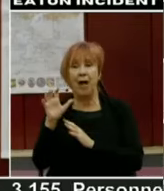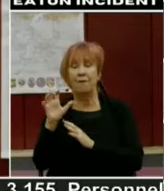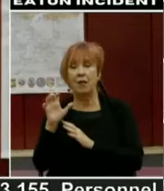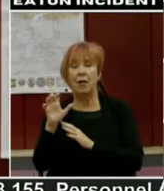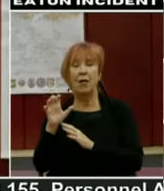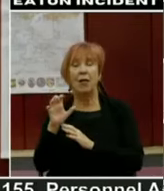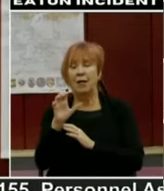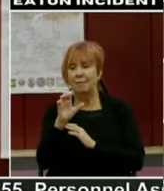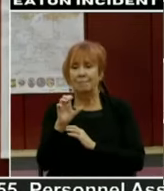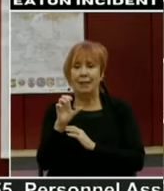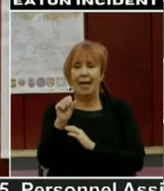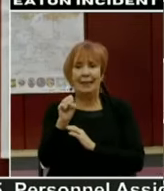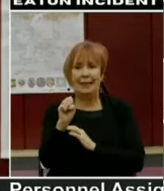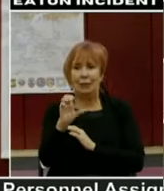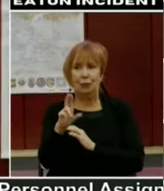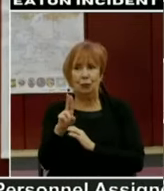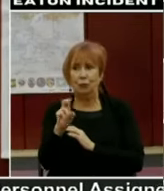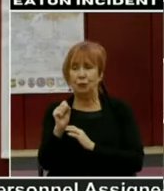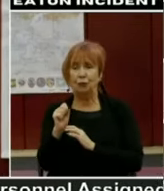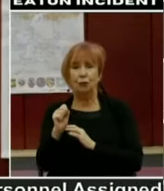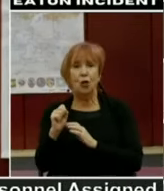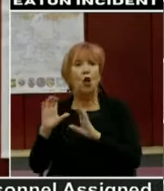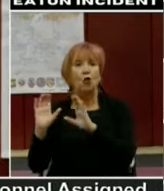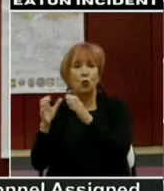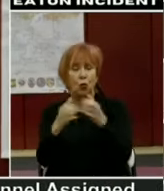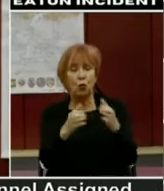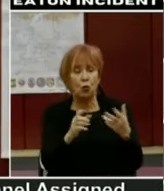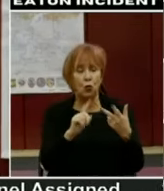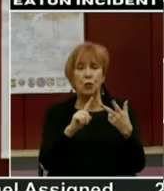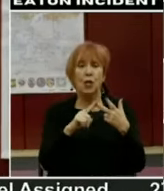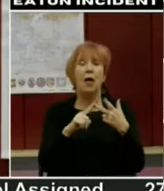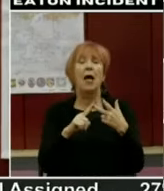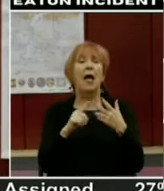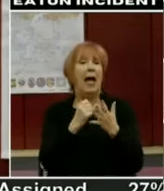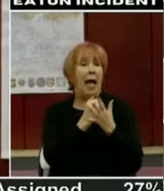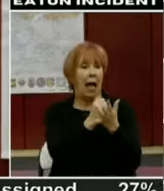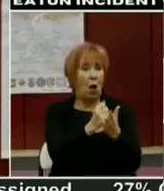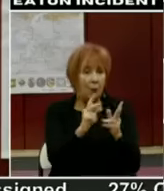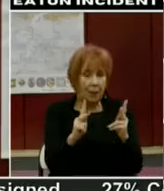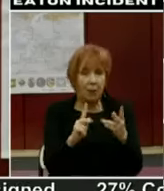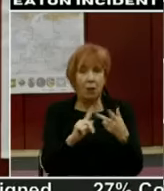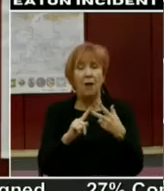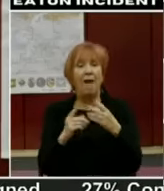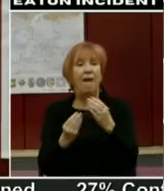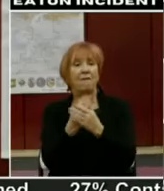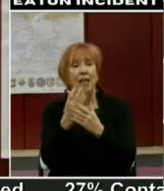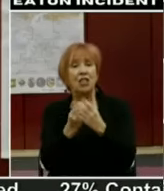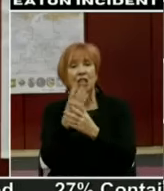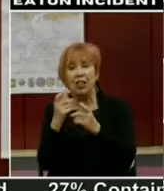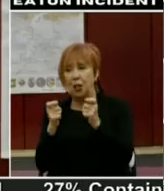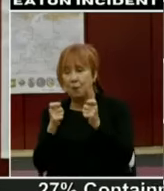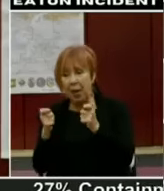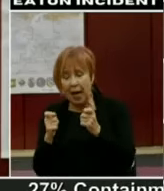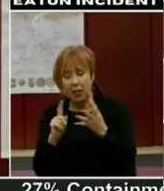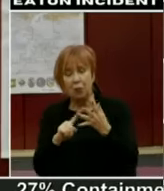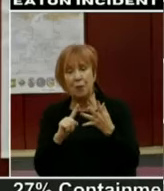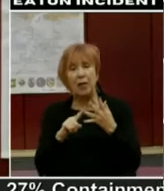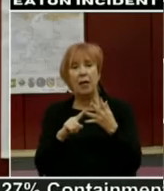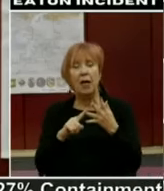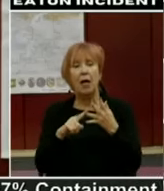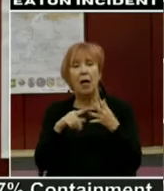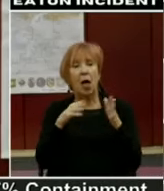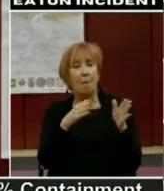crews, contract crews, mutual aid personnel, vegetation management, planners,